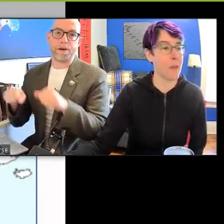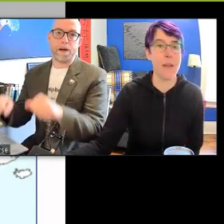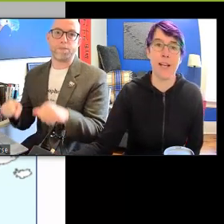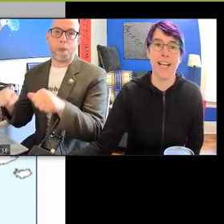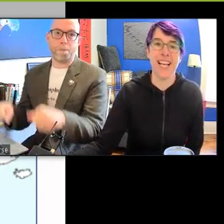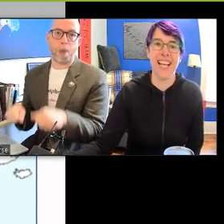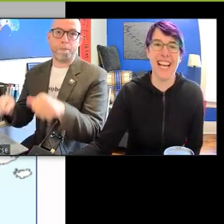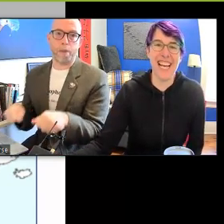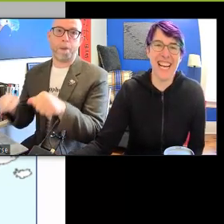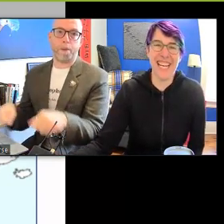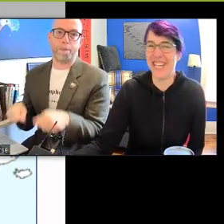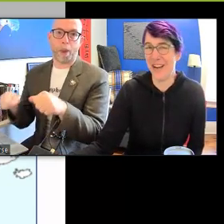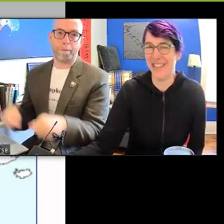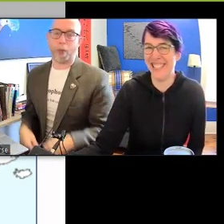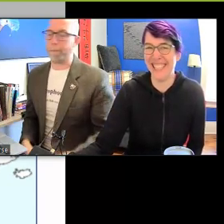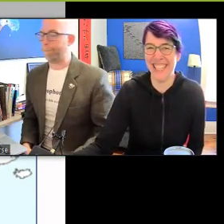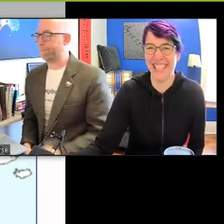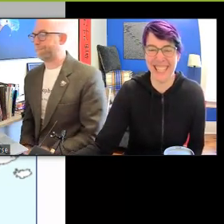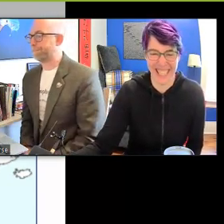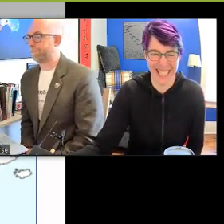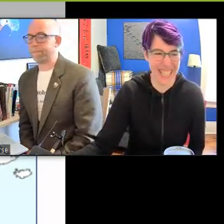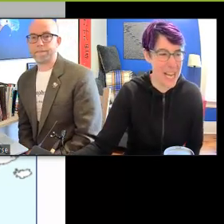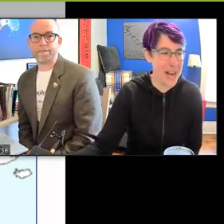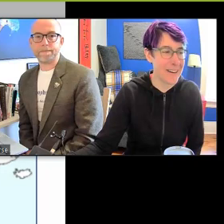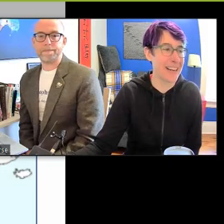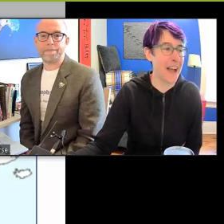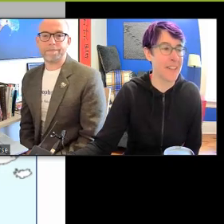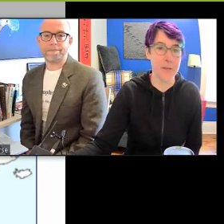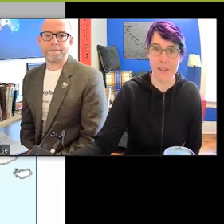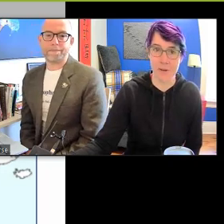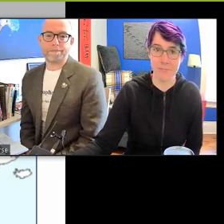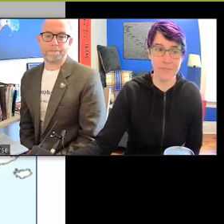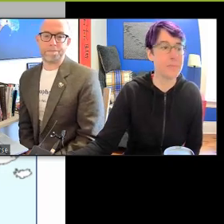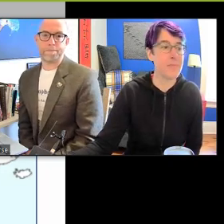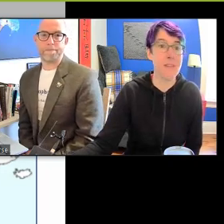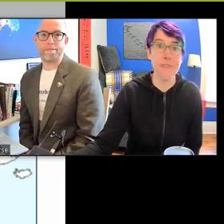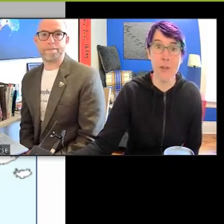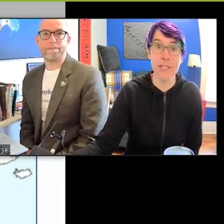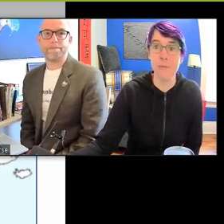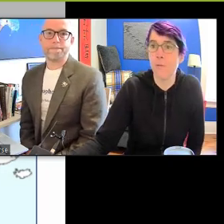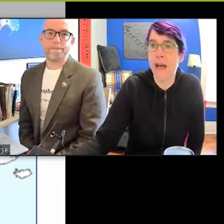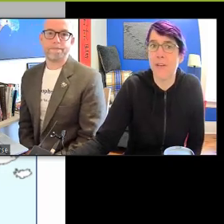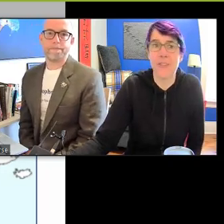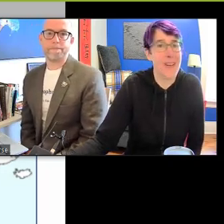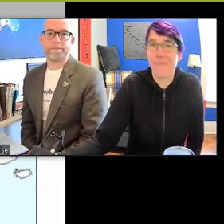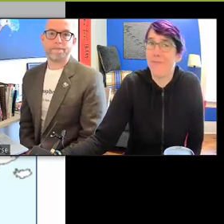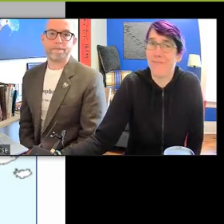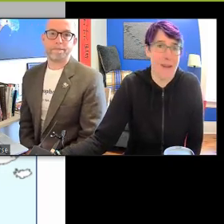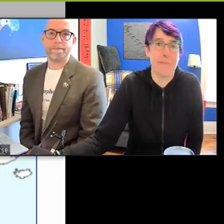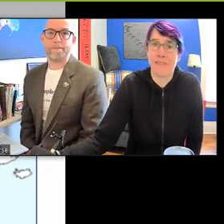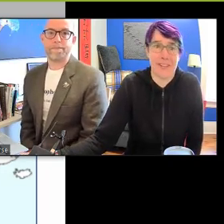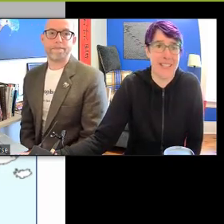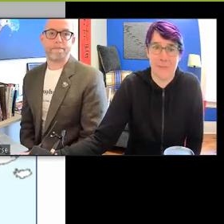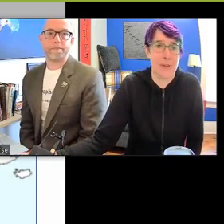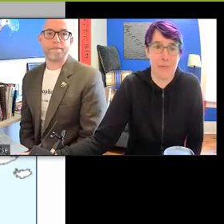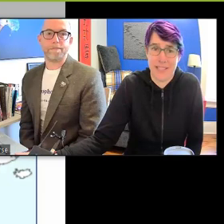come across. No. Okay, kind of cool though. Following similar patterns, for